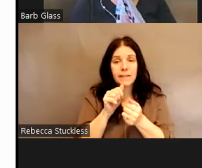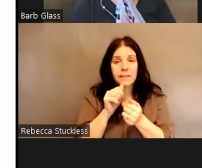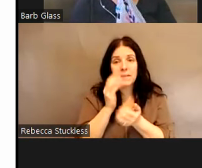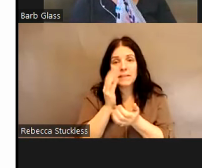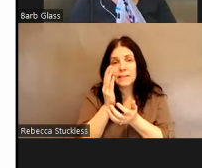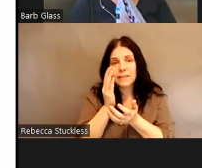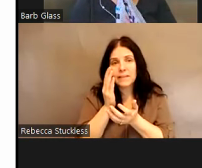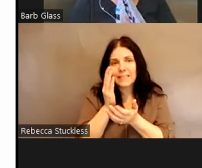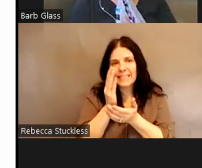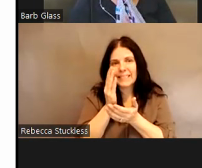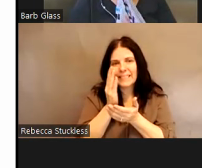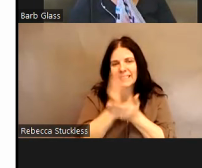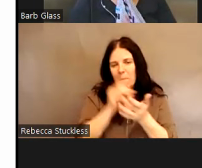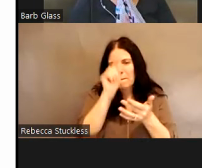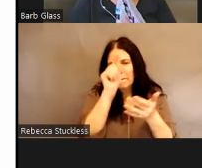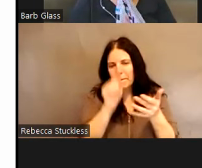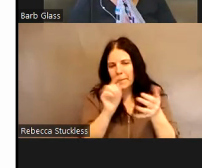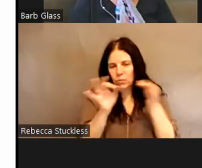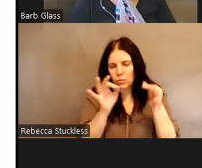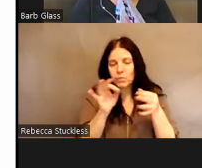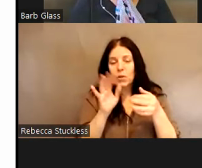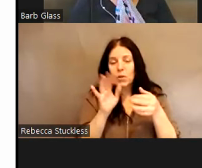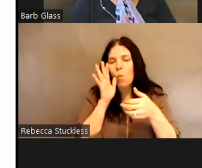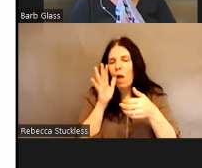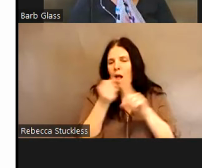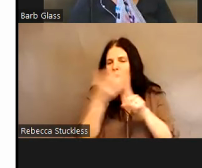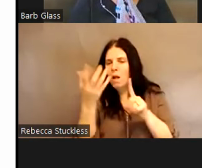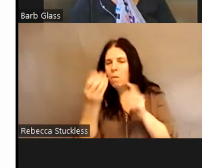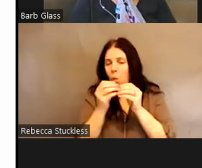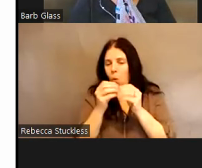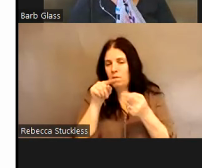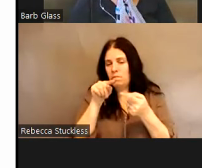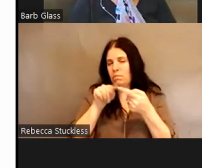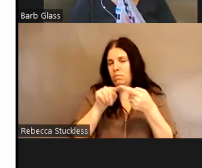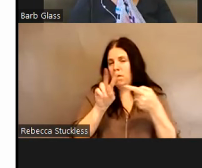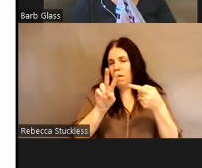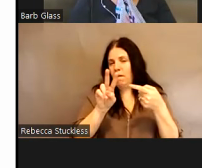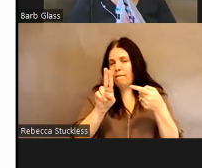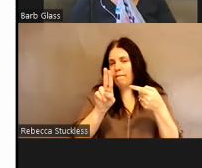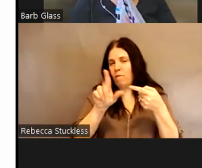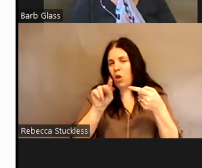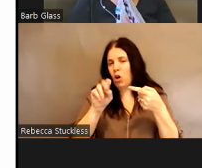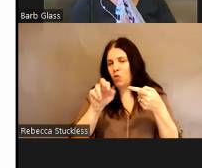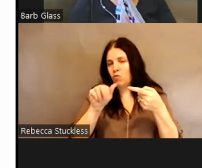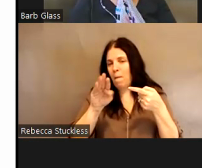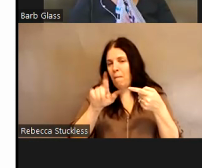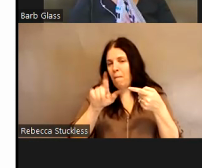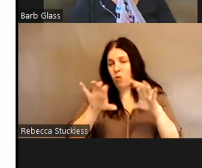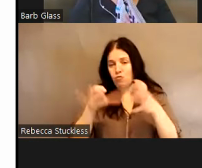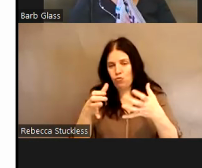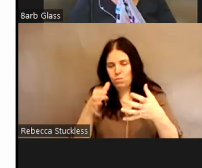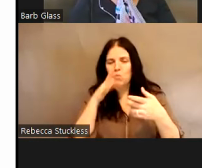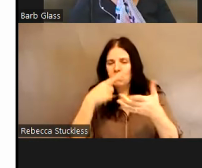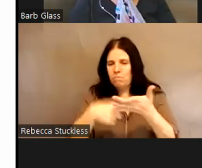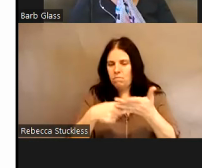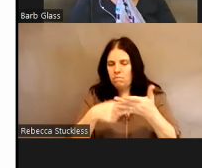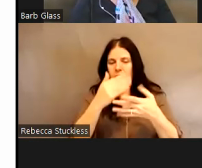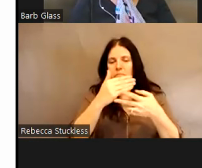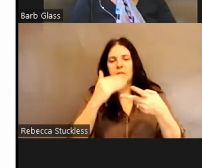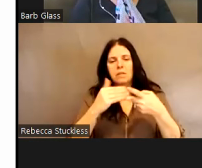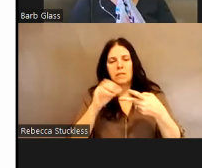descriptions. One around vulnerable groups, and one around the skilled trades, and the one